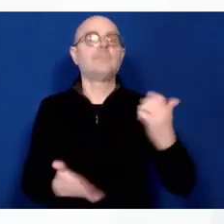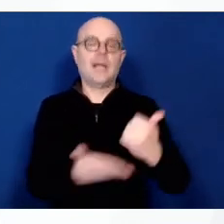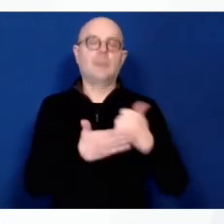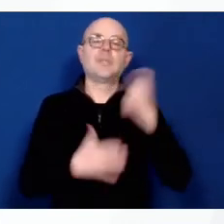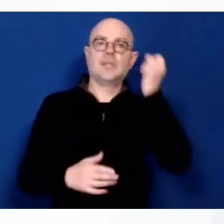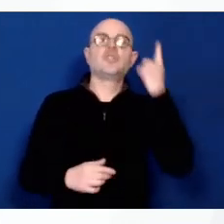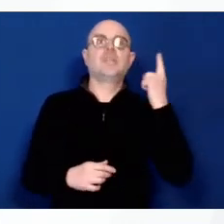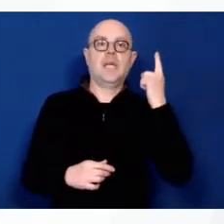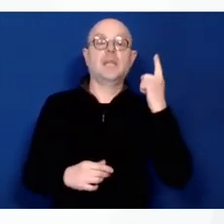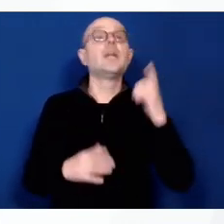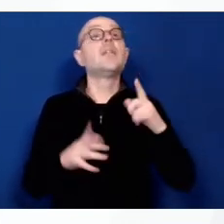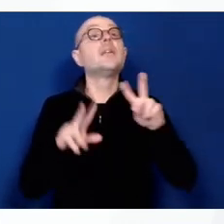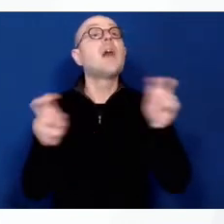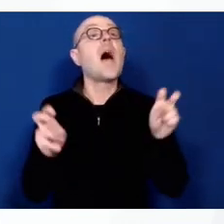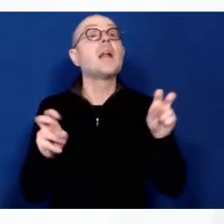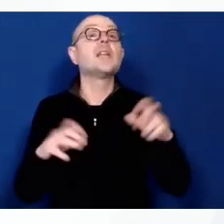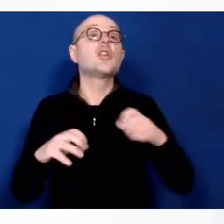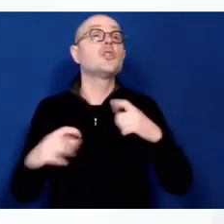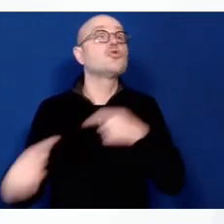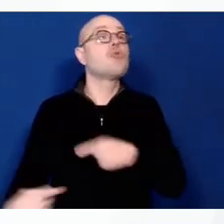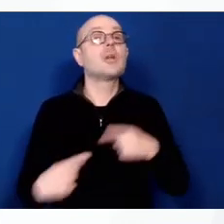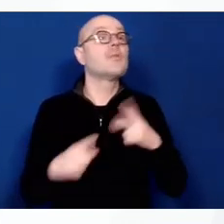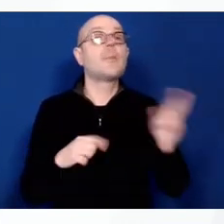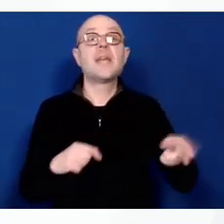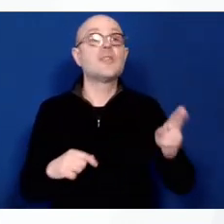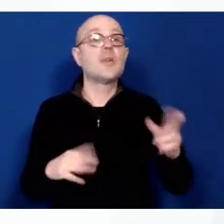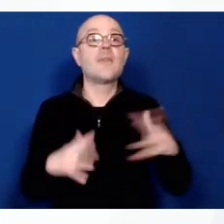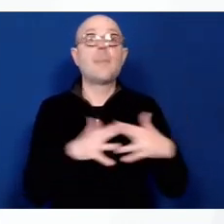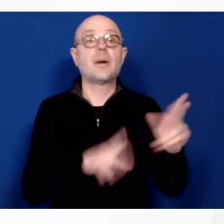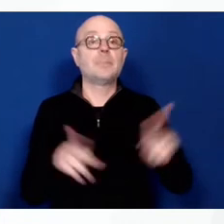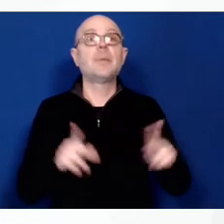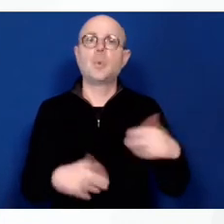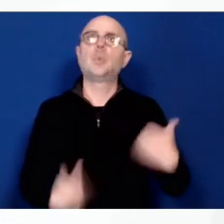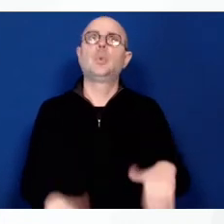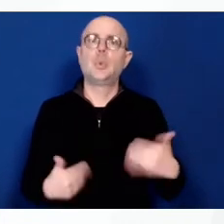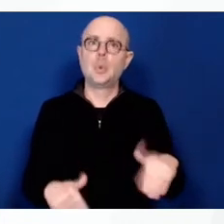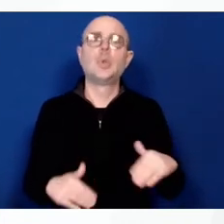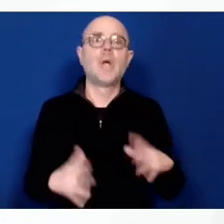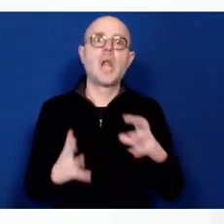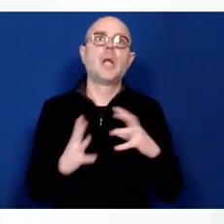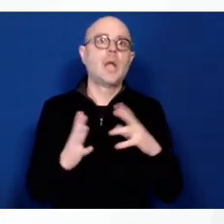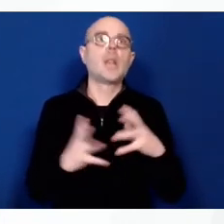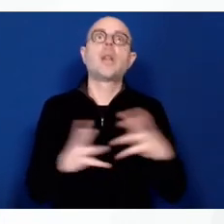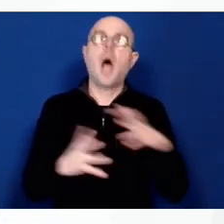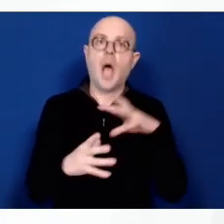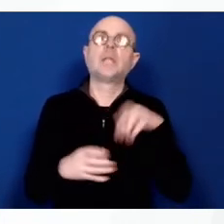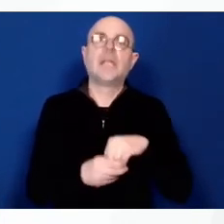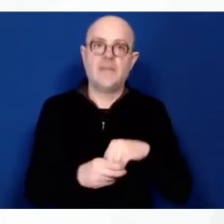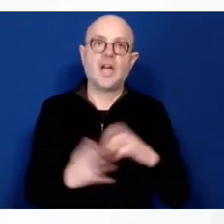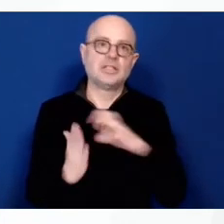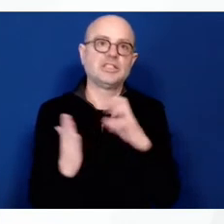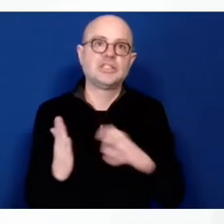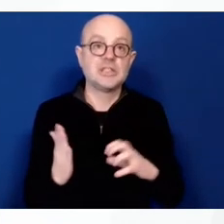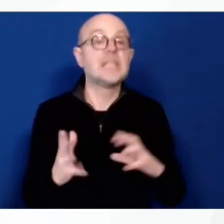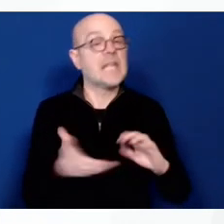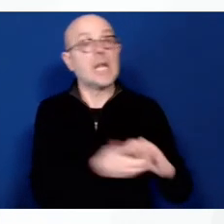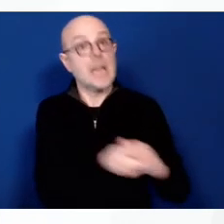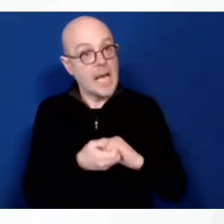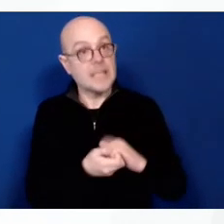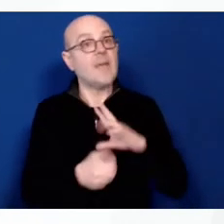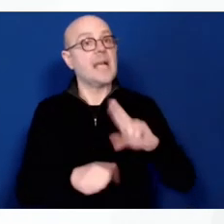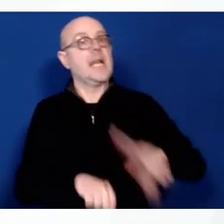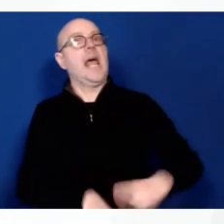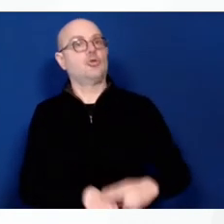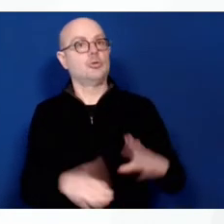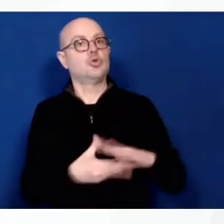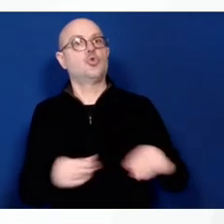Struggle from the History of the American People, speaks volumes. This is a collective, a national story. In the 10th